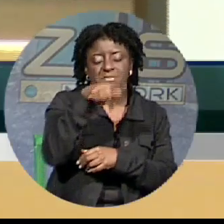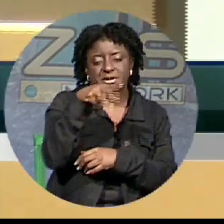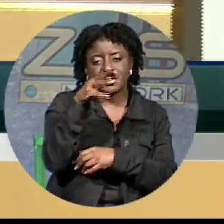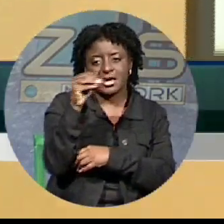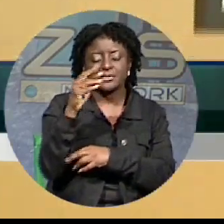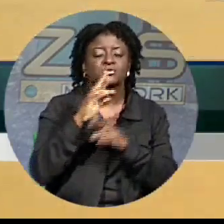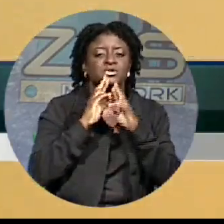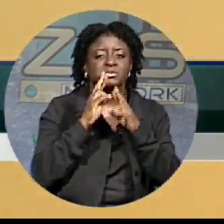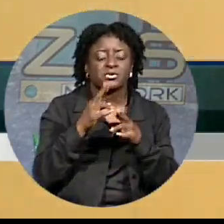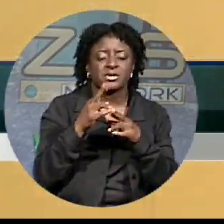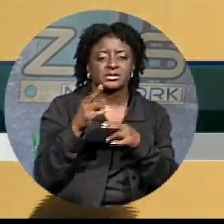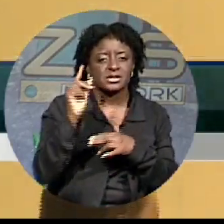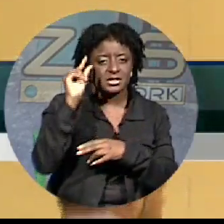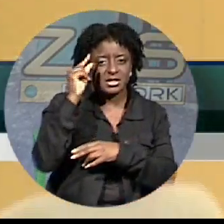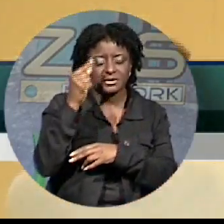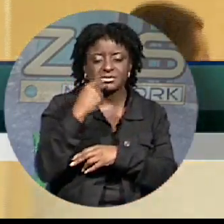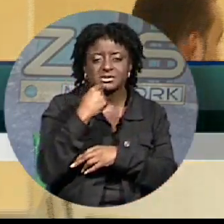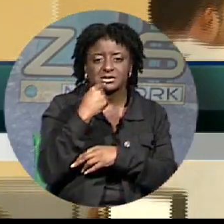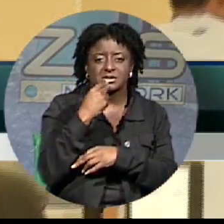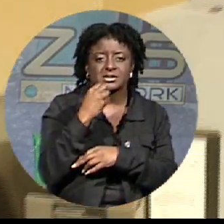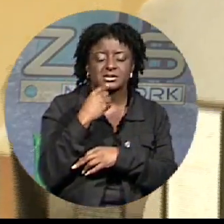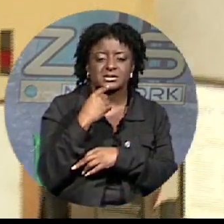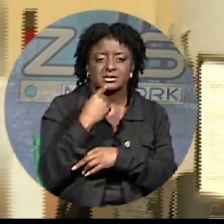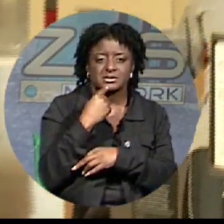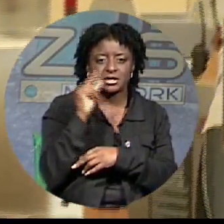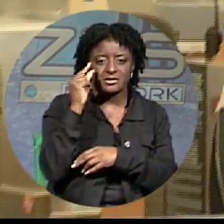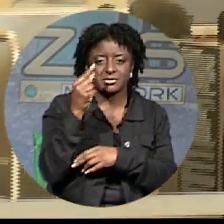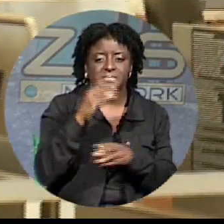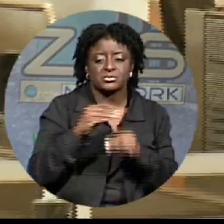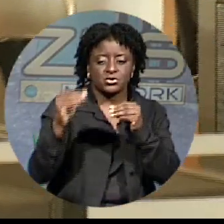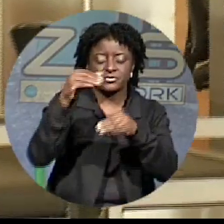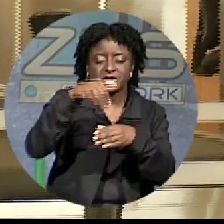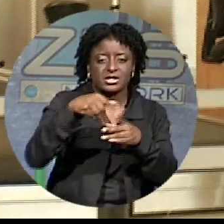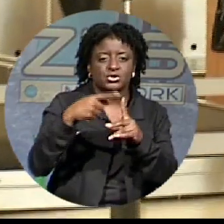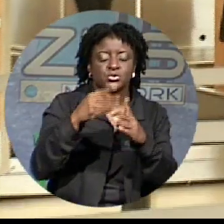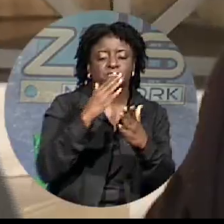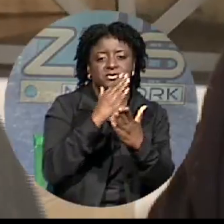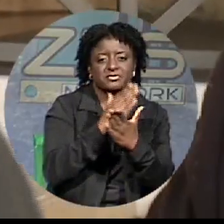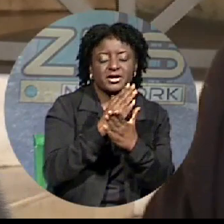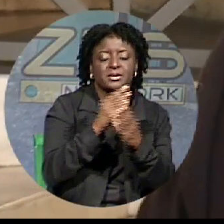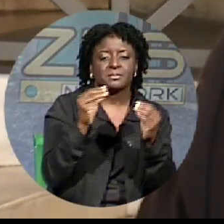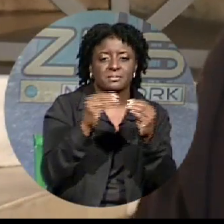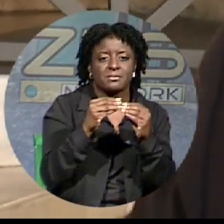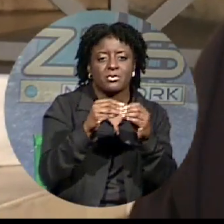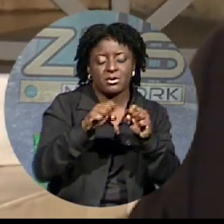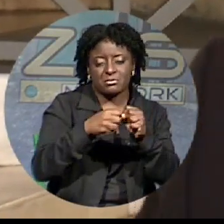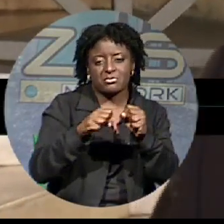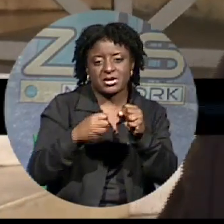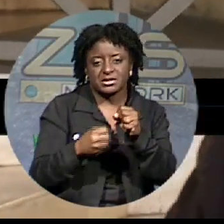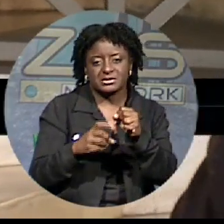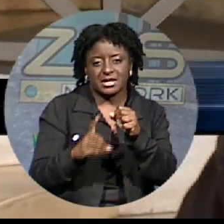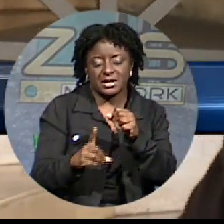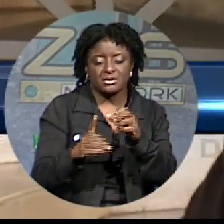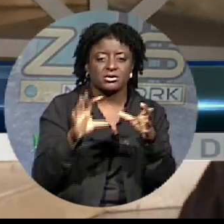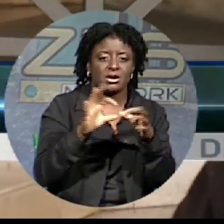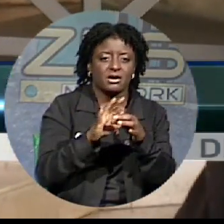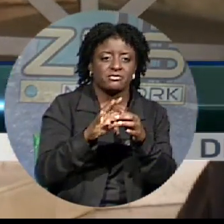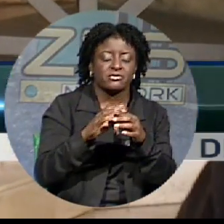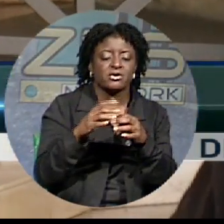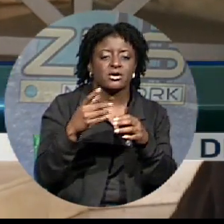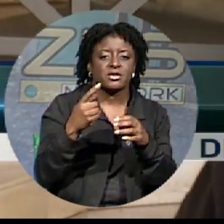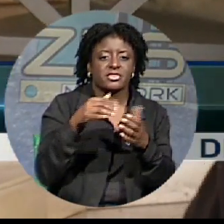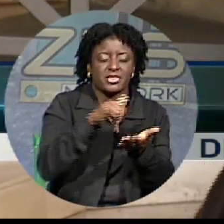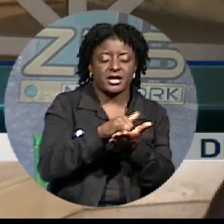the government has moved in to prevent further deterioration of an already fragile institution. We have put in alternative measures